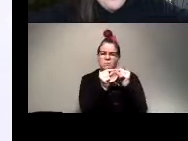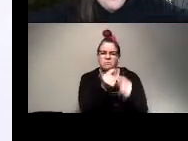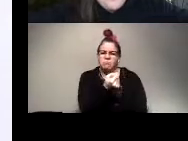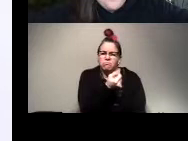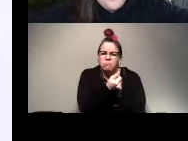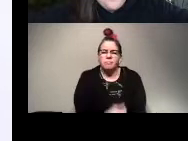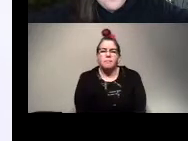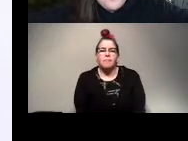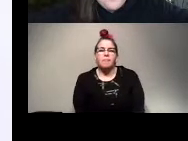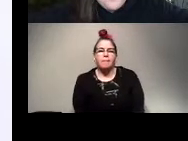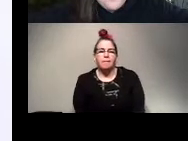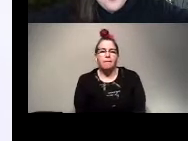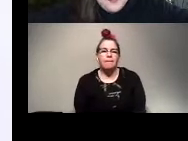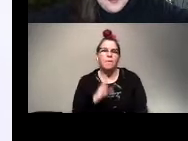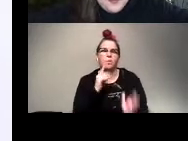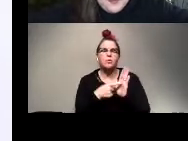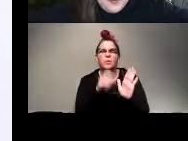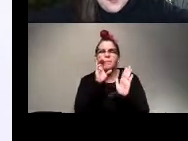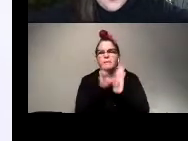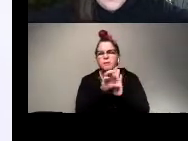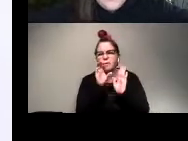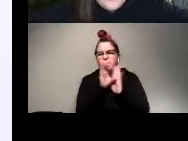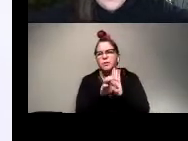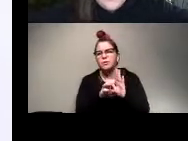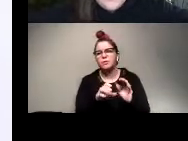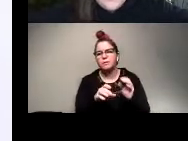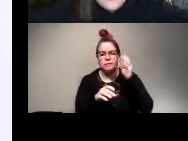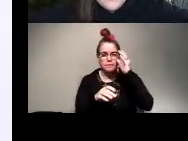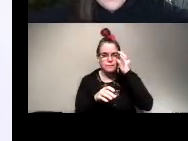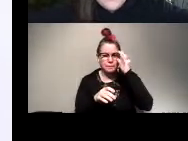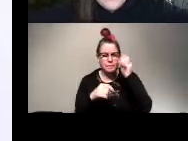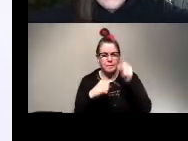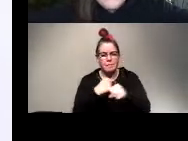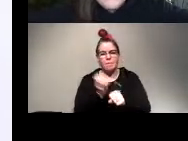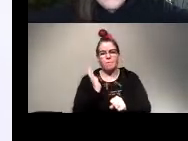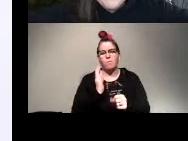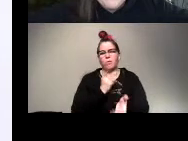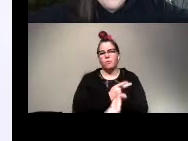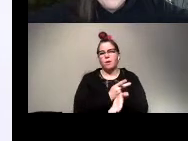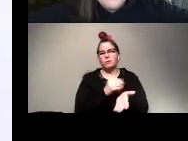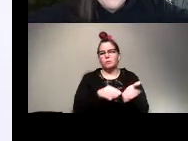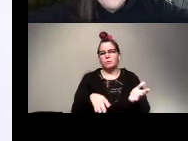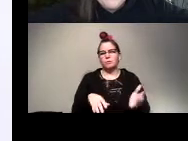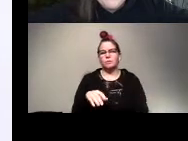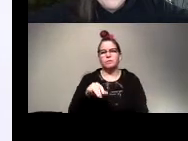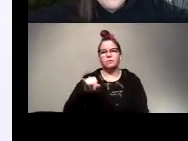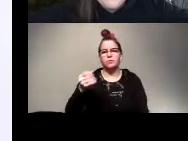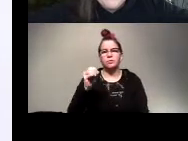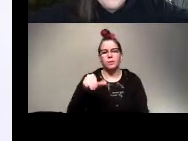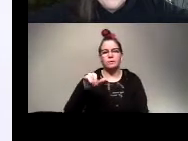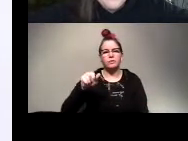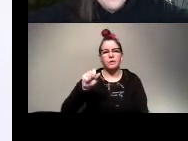So I'm going to show you some pictures largely made by a former graduate student, Joy Zhao.